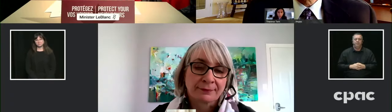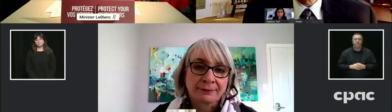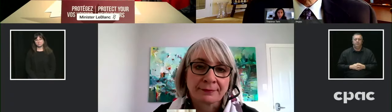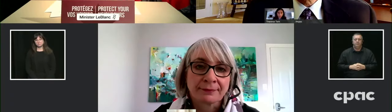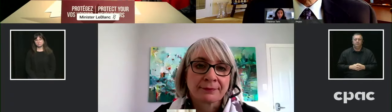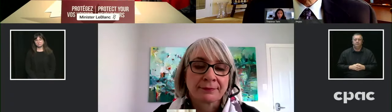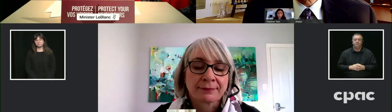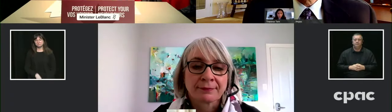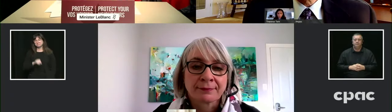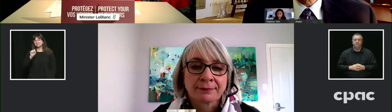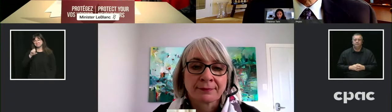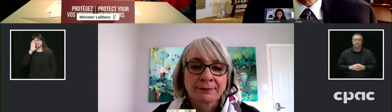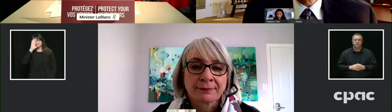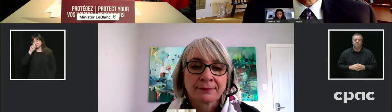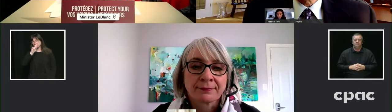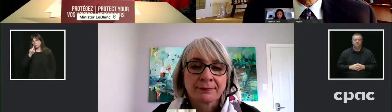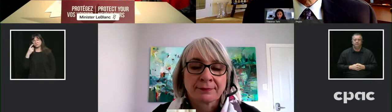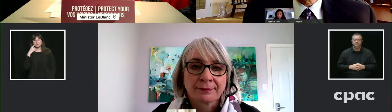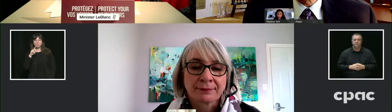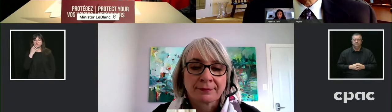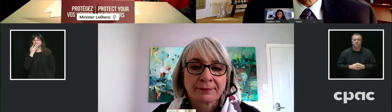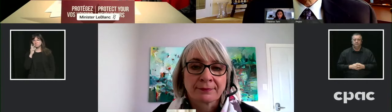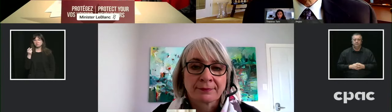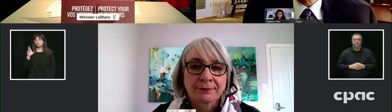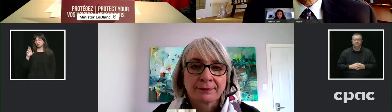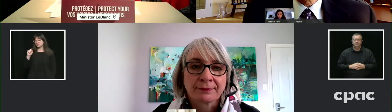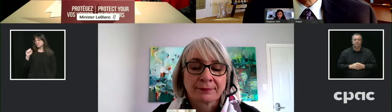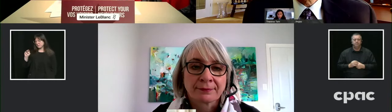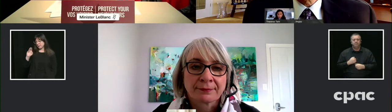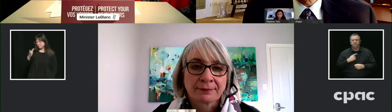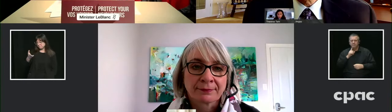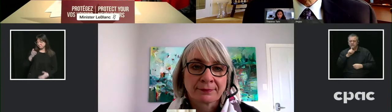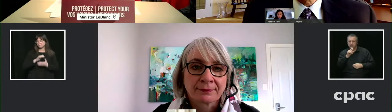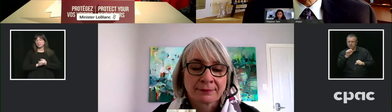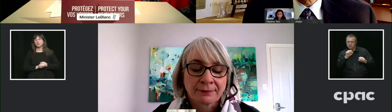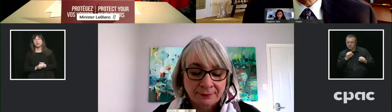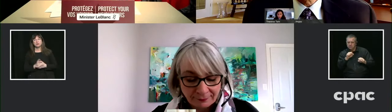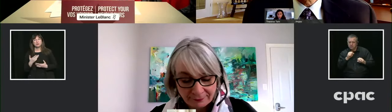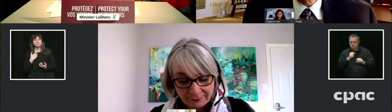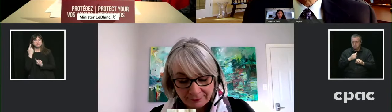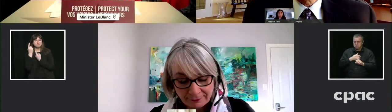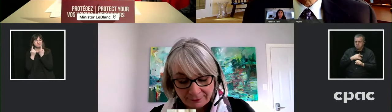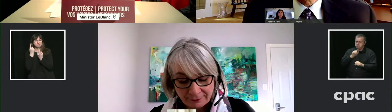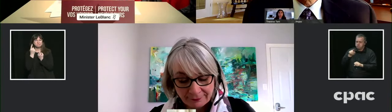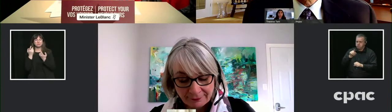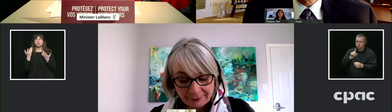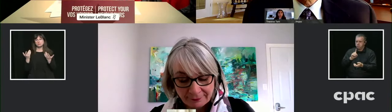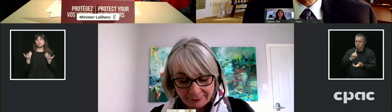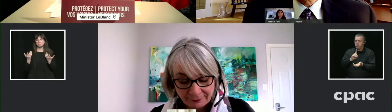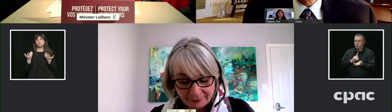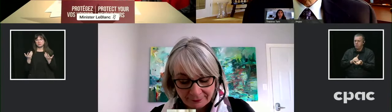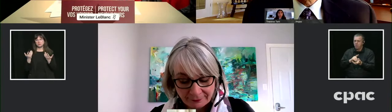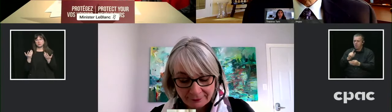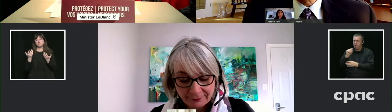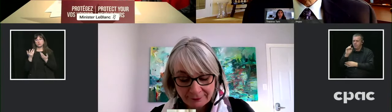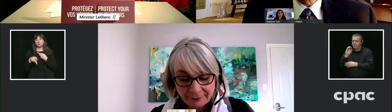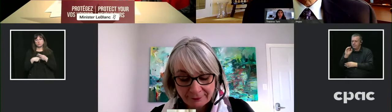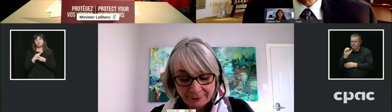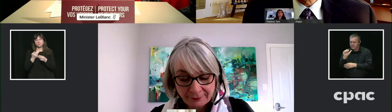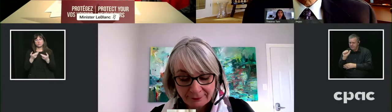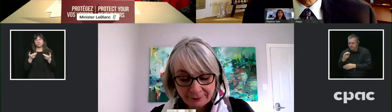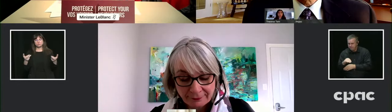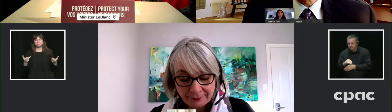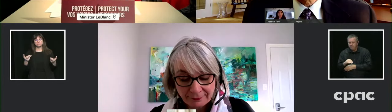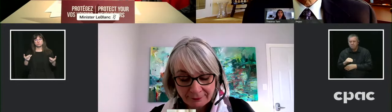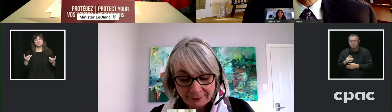Yeah, this question I think is probably for Dr. Tam. I'm wondering about what resources are in place to be able to